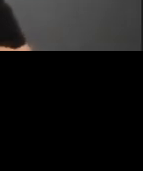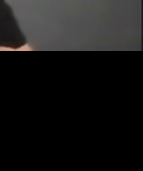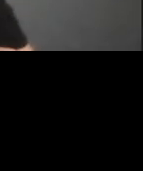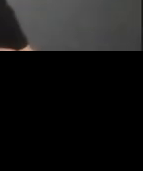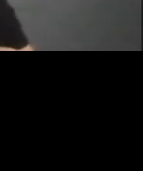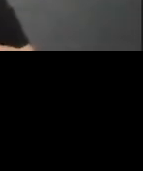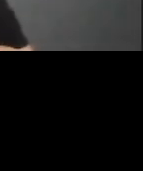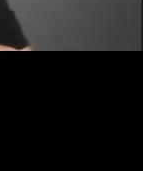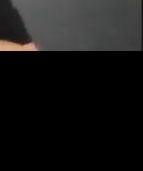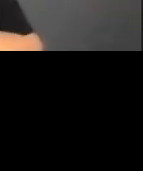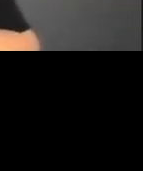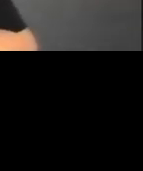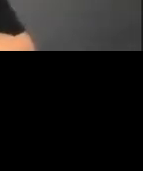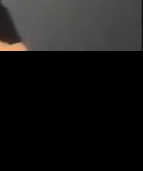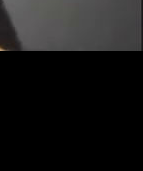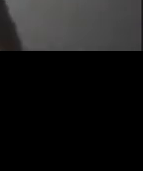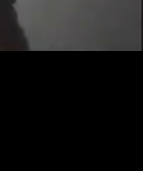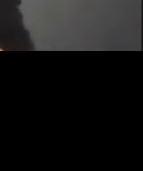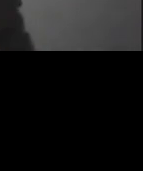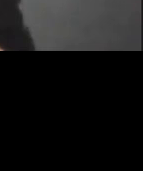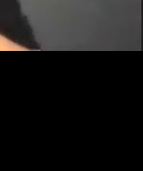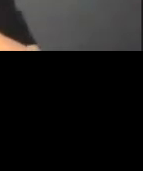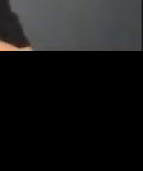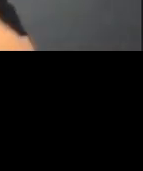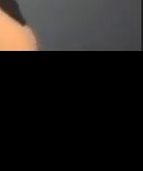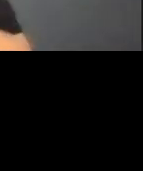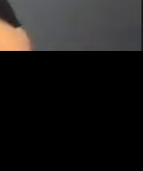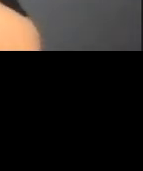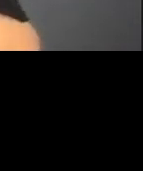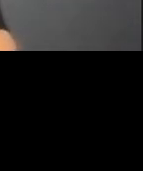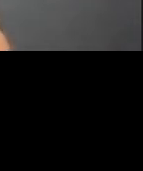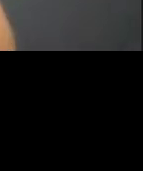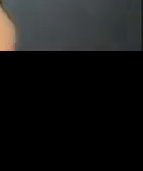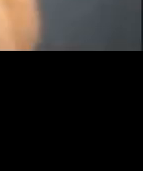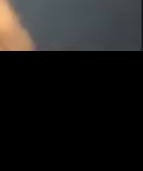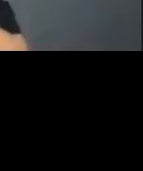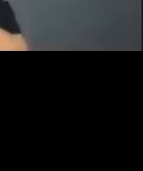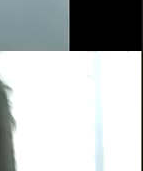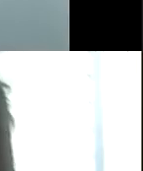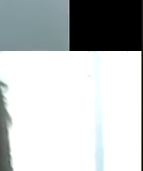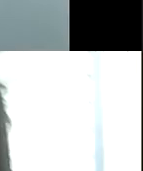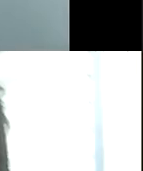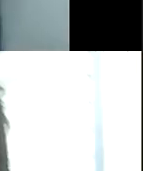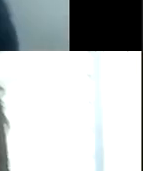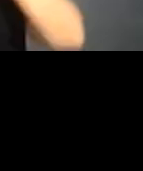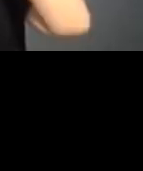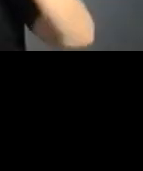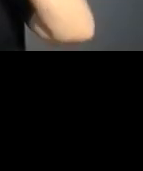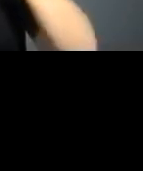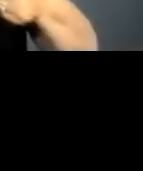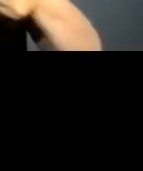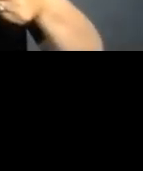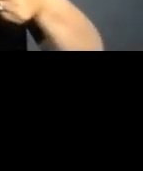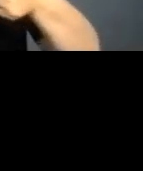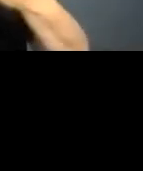present this. So thank you very much. You can put your screen on for a minute if you like to wave goodbye to everybody. That